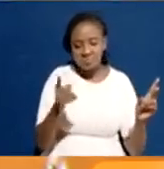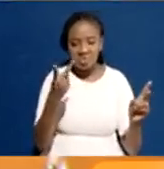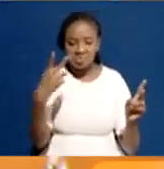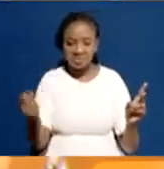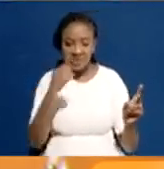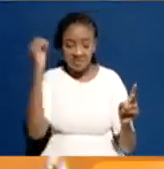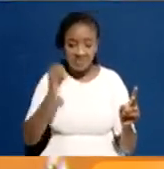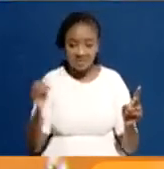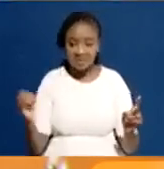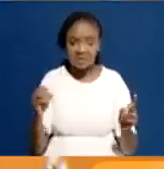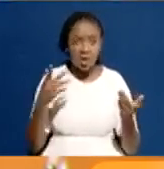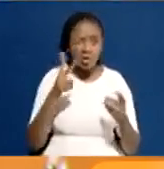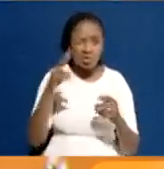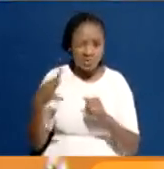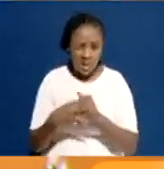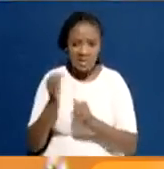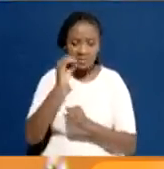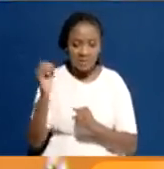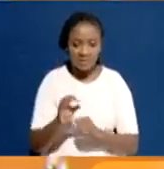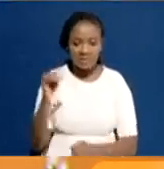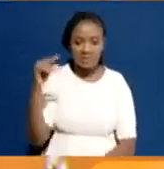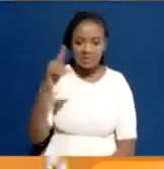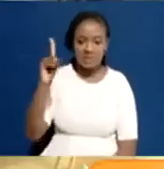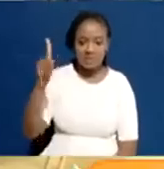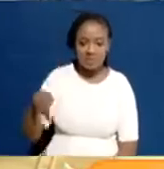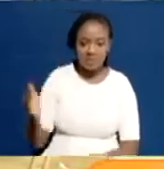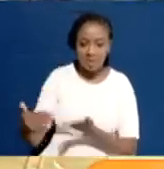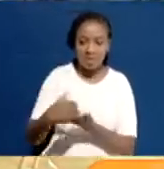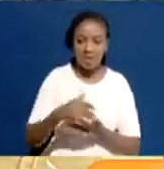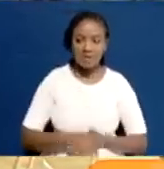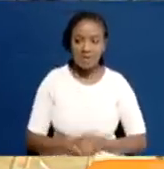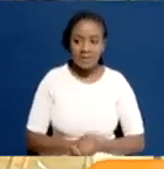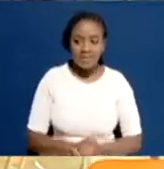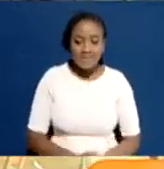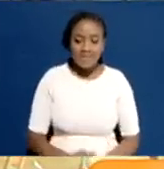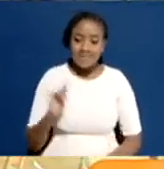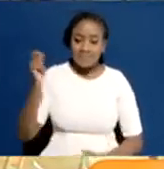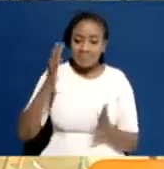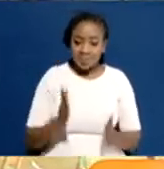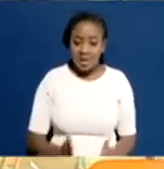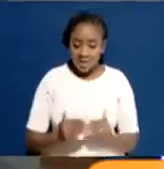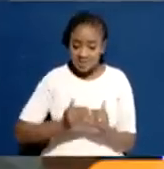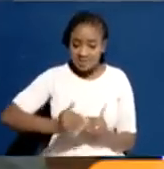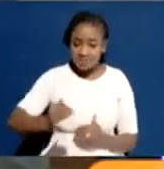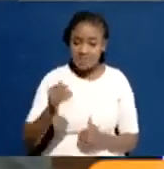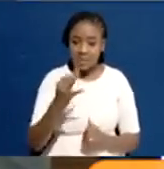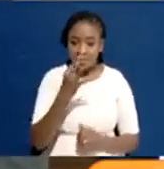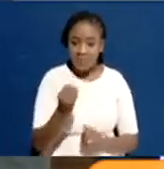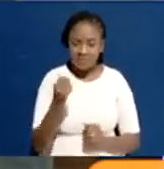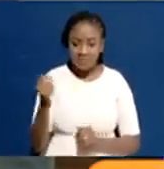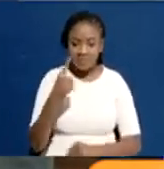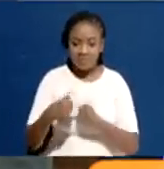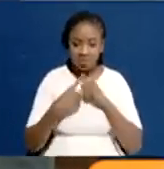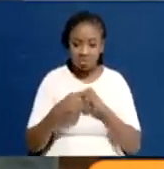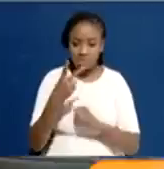25%, actually 28% of GDP. Kenyans are expected to file their returns by 30th of